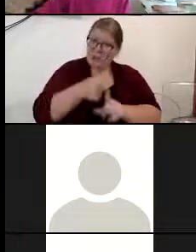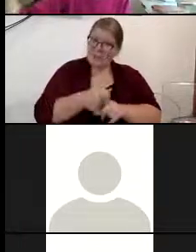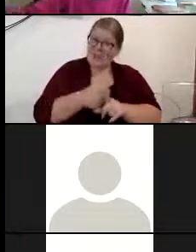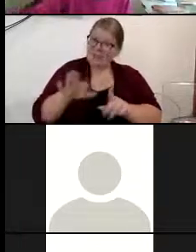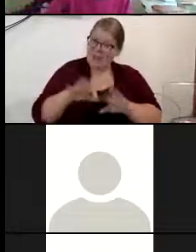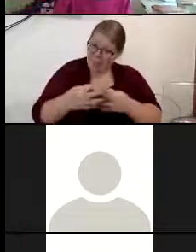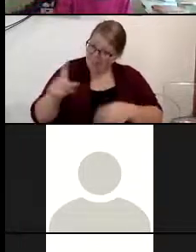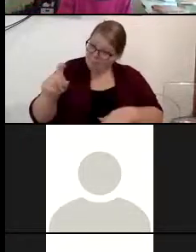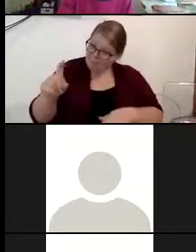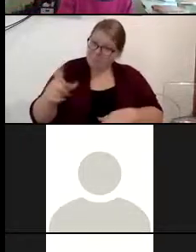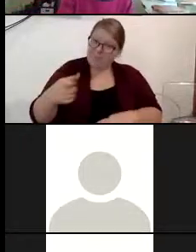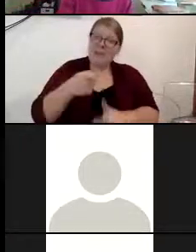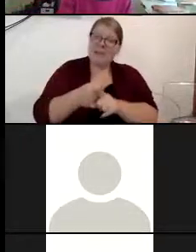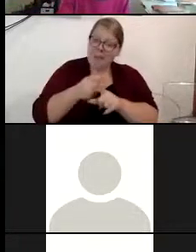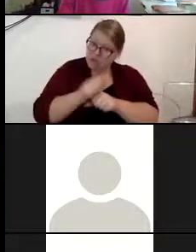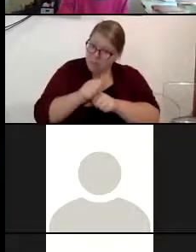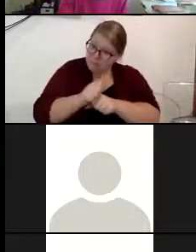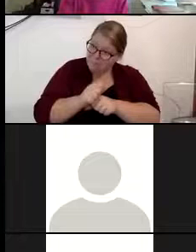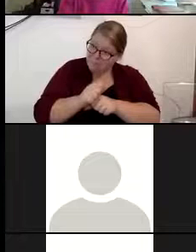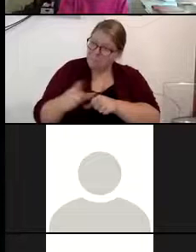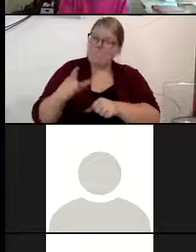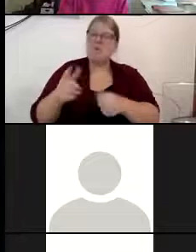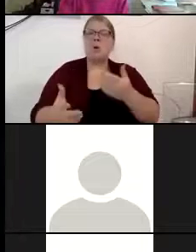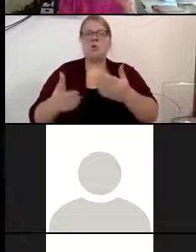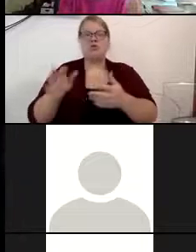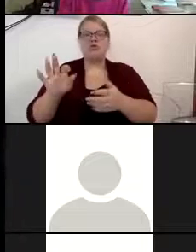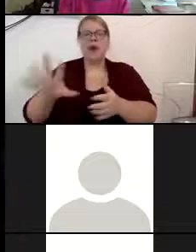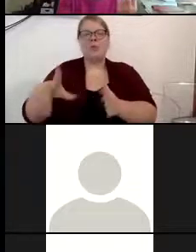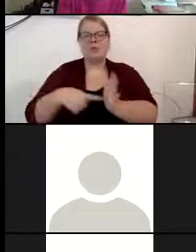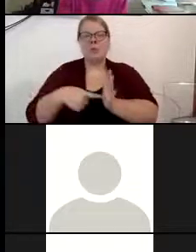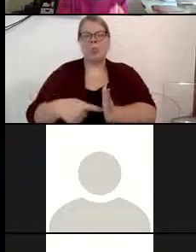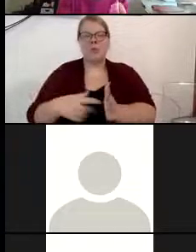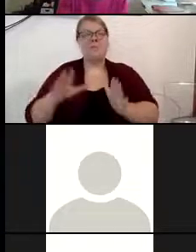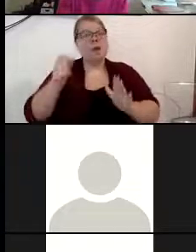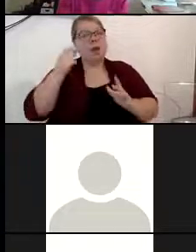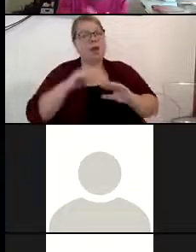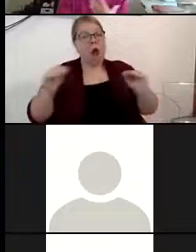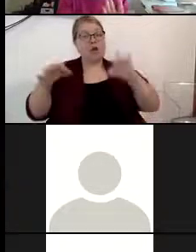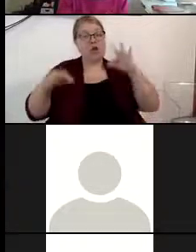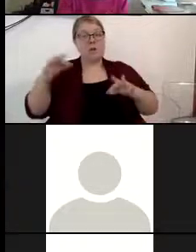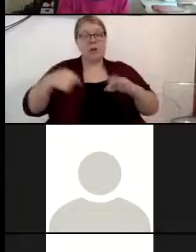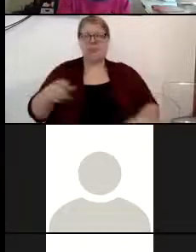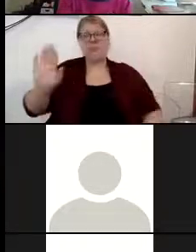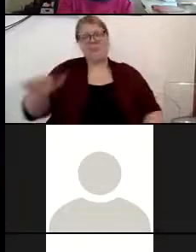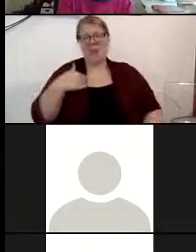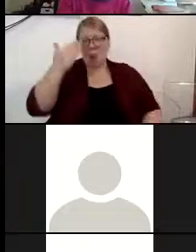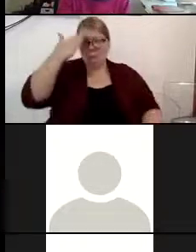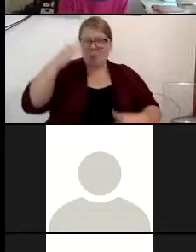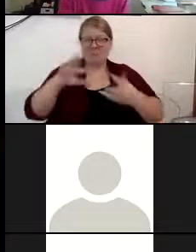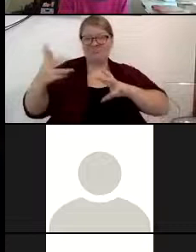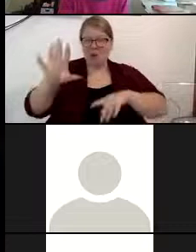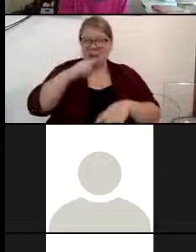where that behavior might take you. In a non-judgmental way. This is just more